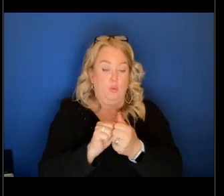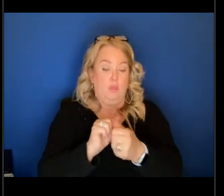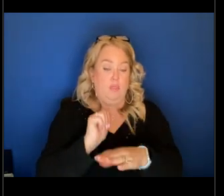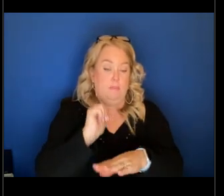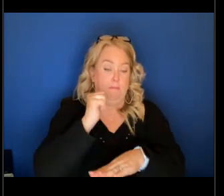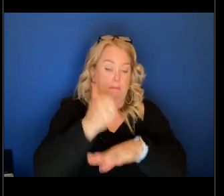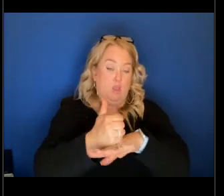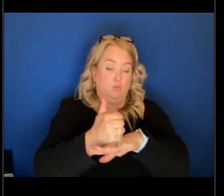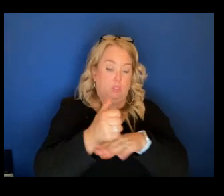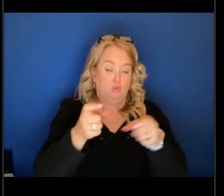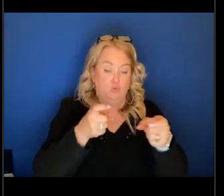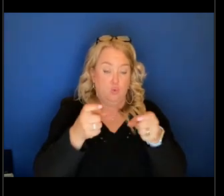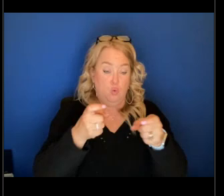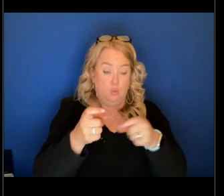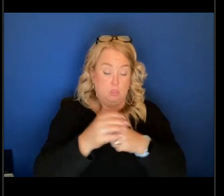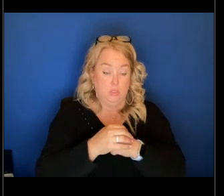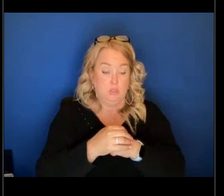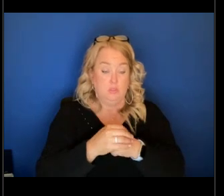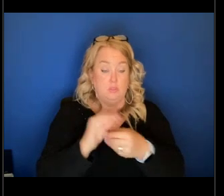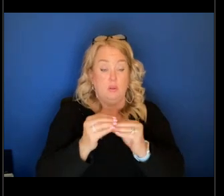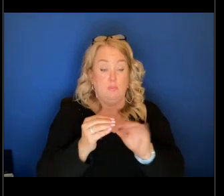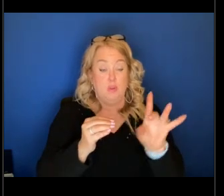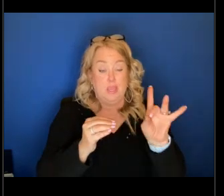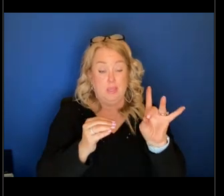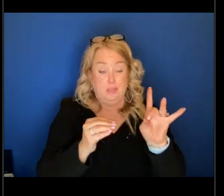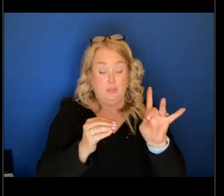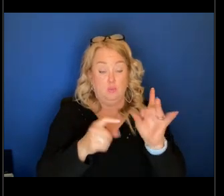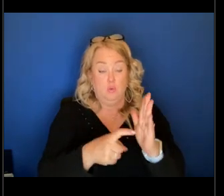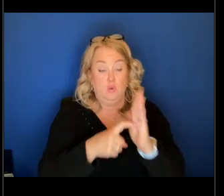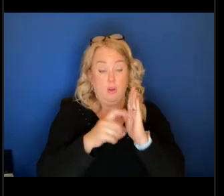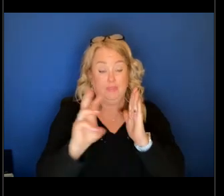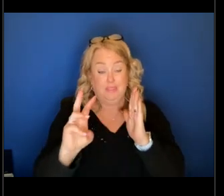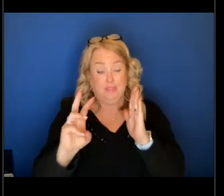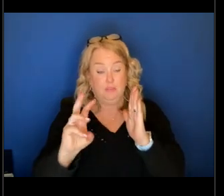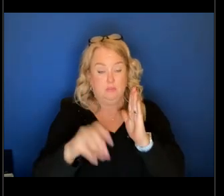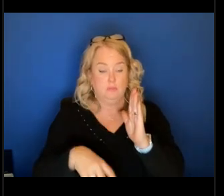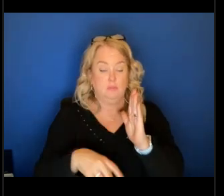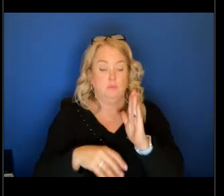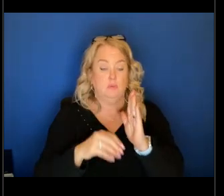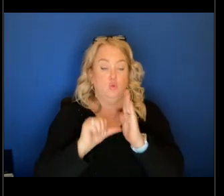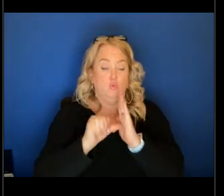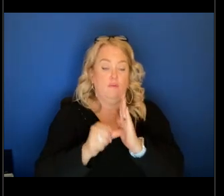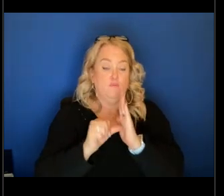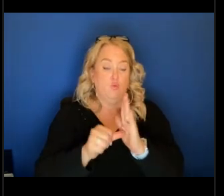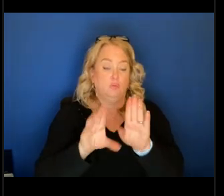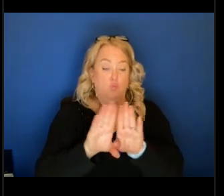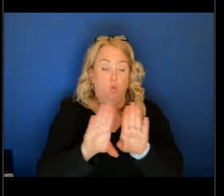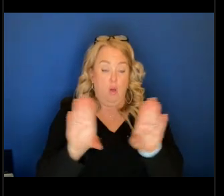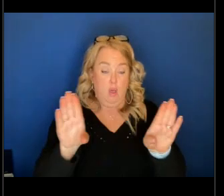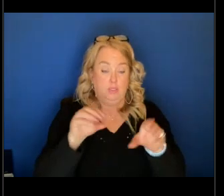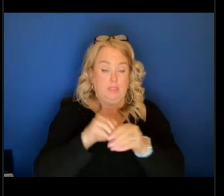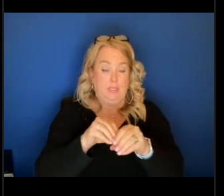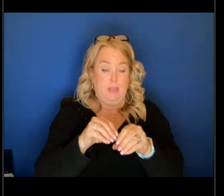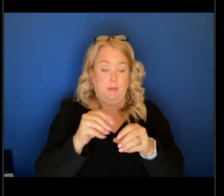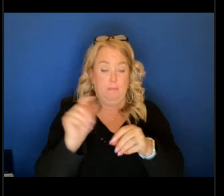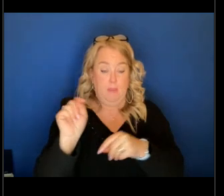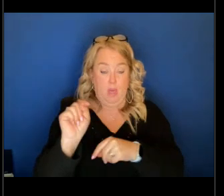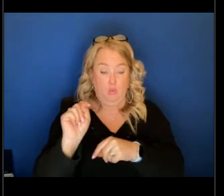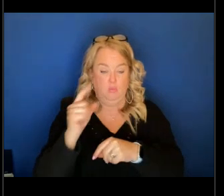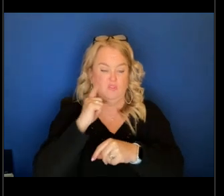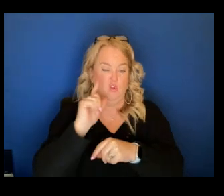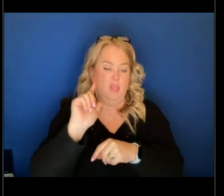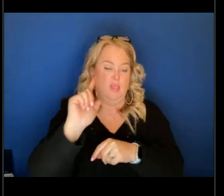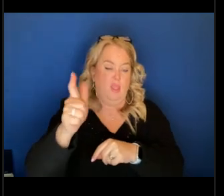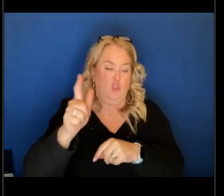mounting controls. Topic 8, Requirement 6, reinforced walls in bathrooms for the